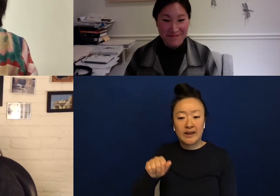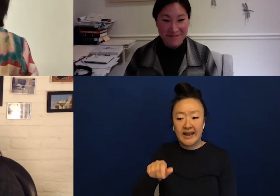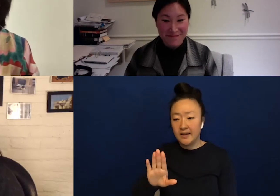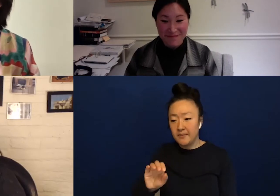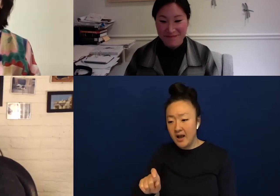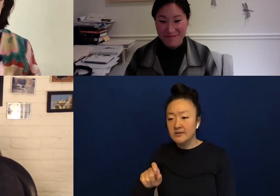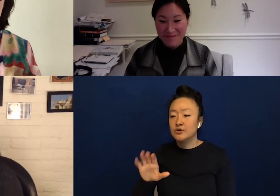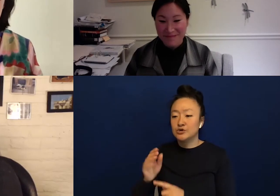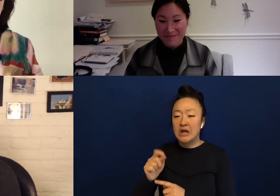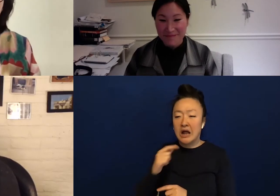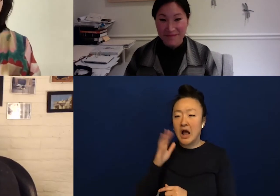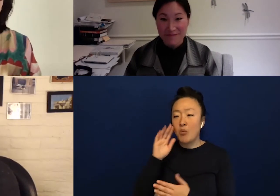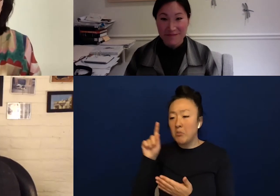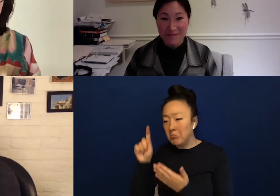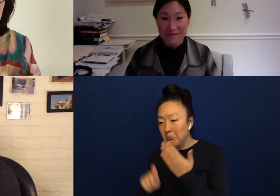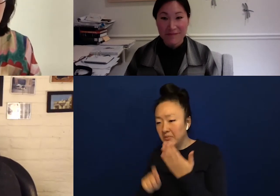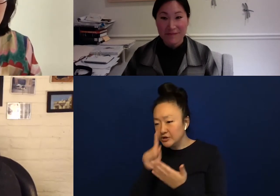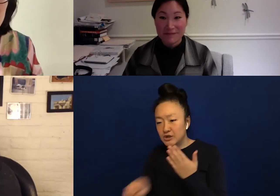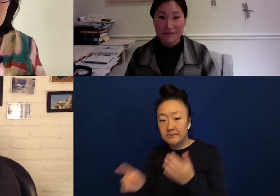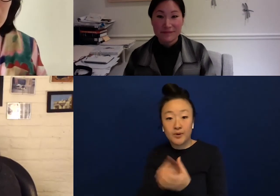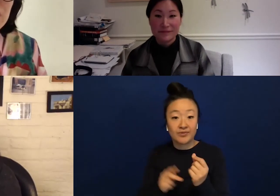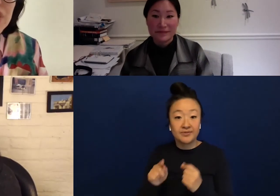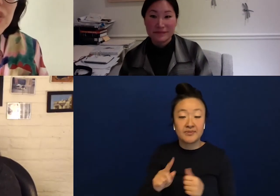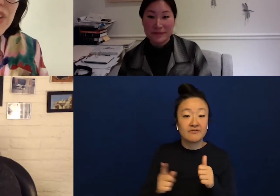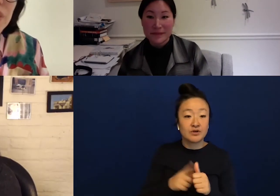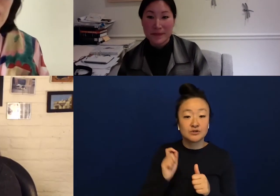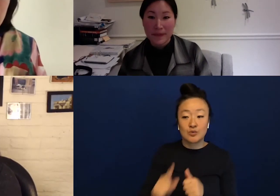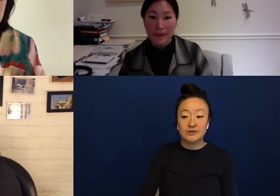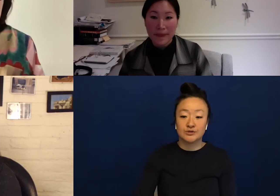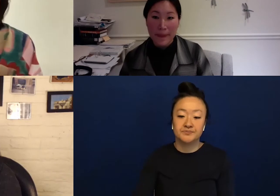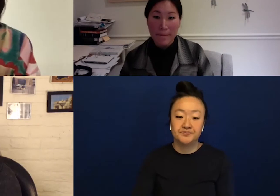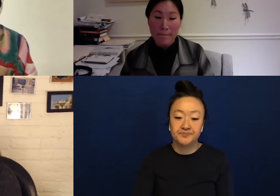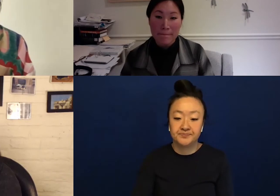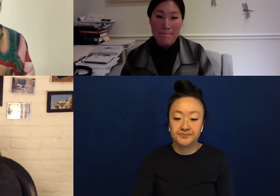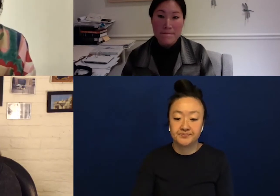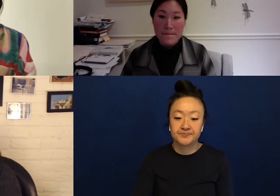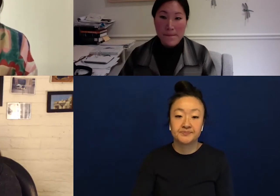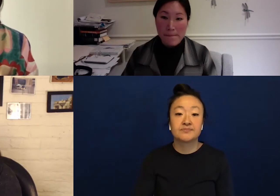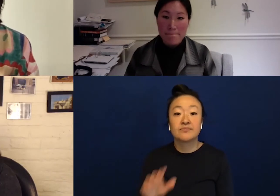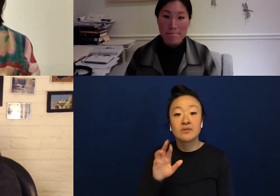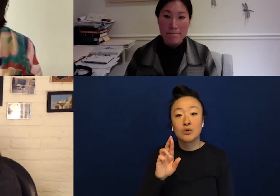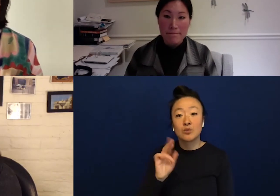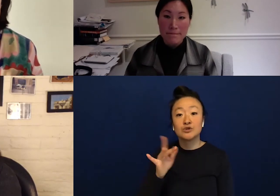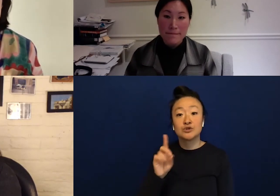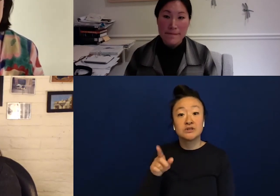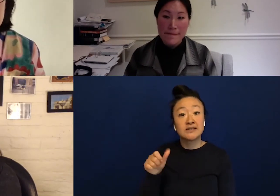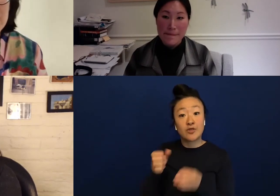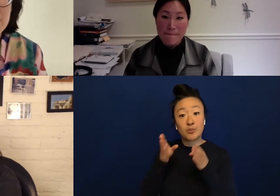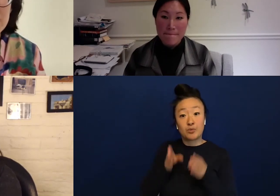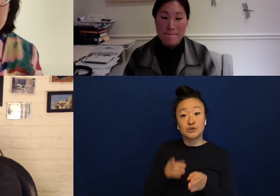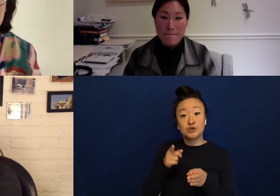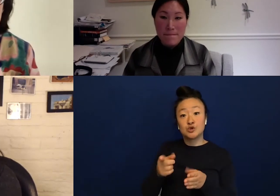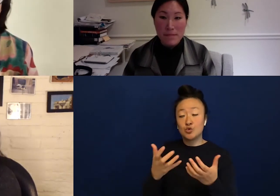chat. I'll scroll everywhere. The first question is from Richard, who asks, is there another individual who you would like